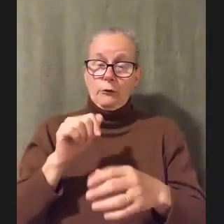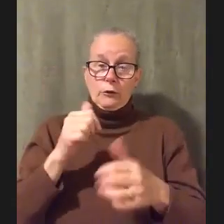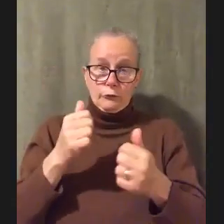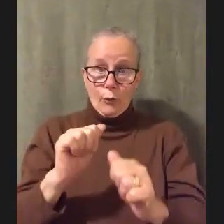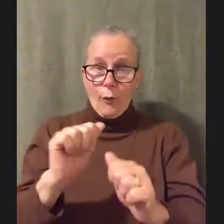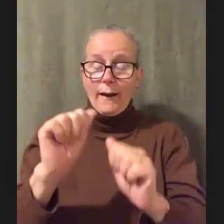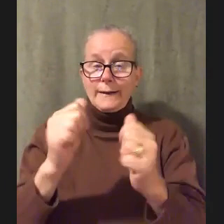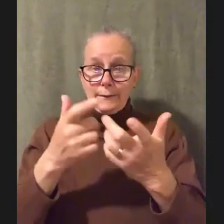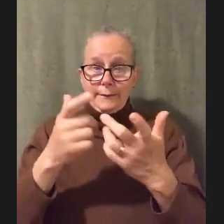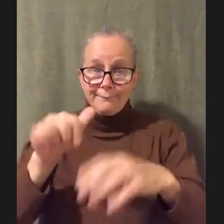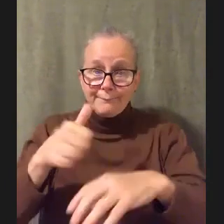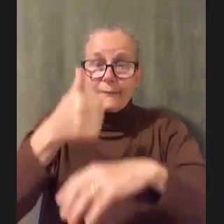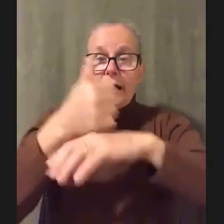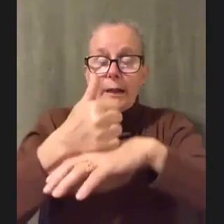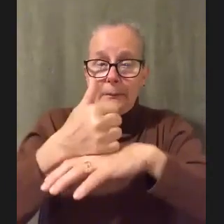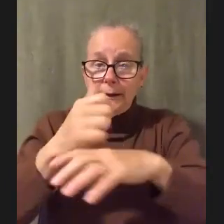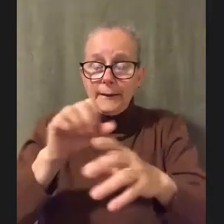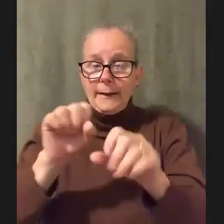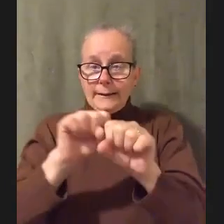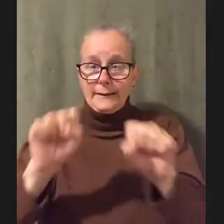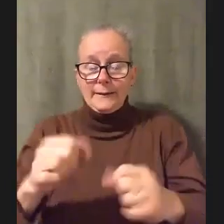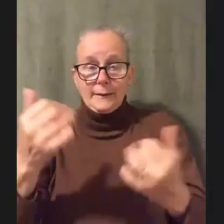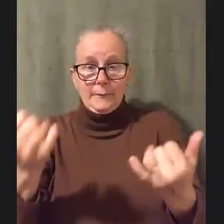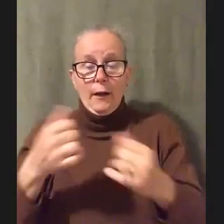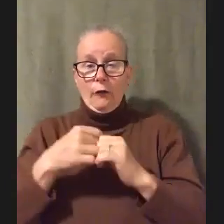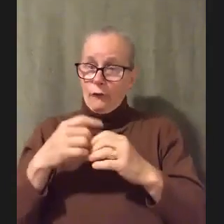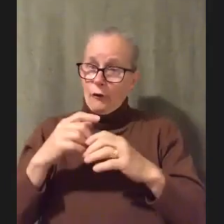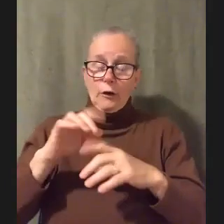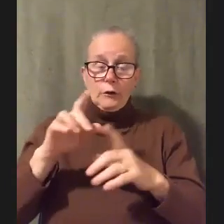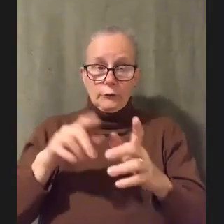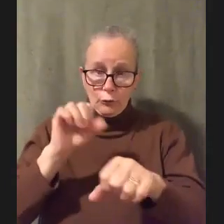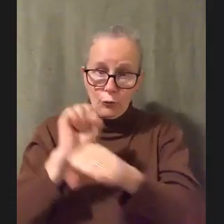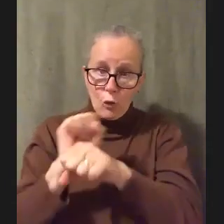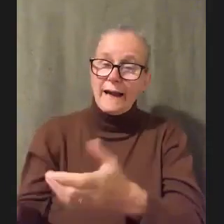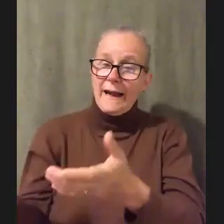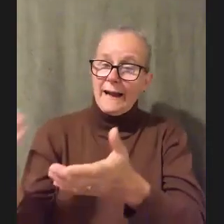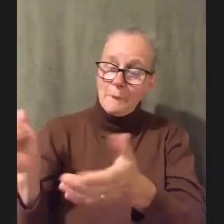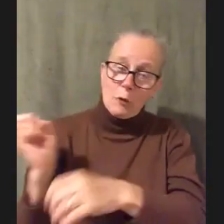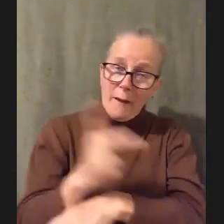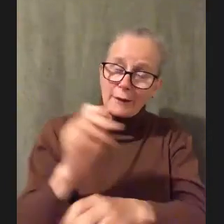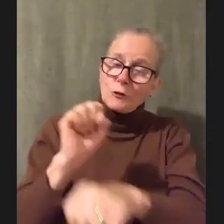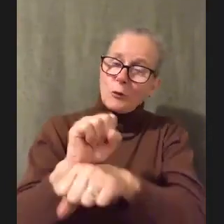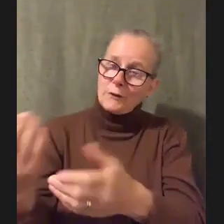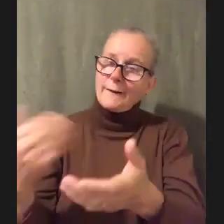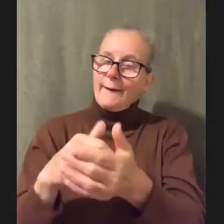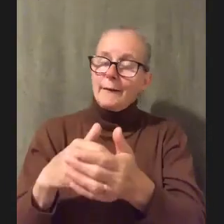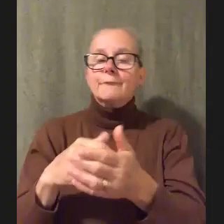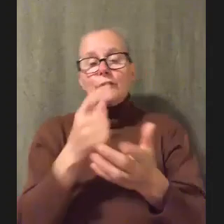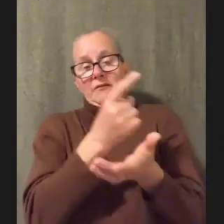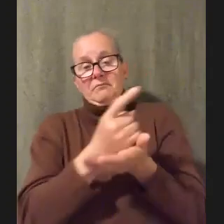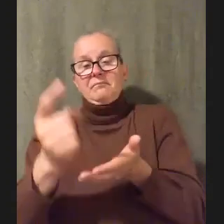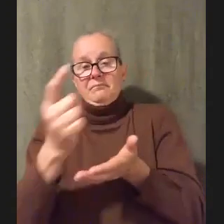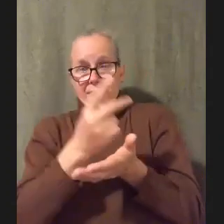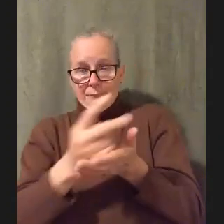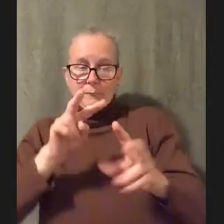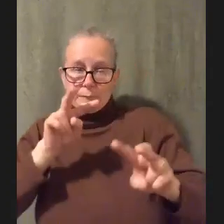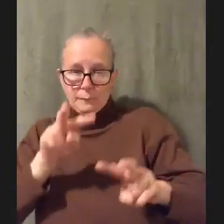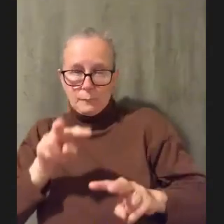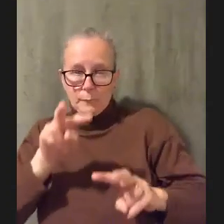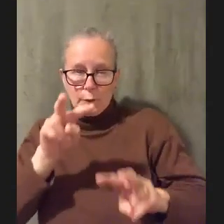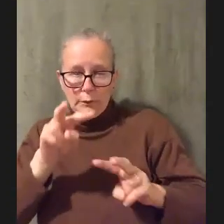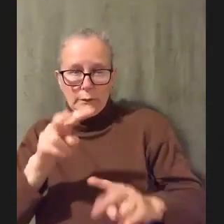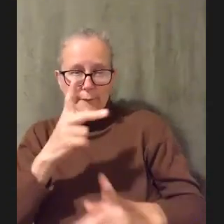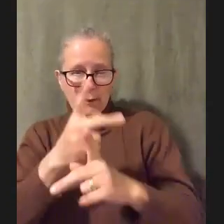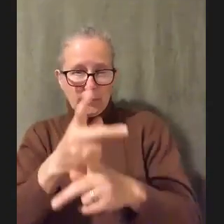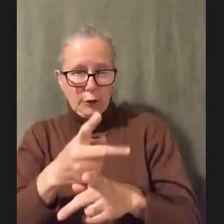a system to protect their employees and get things rolling again. So over the coming weeks, we'll be watching that carefully and